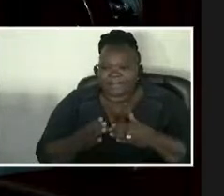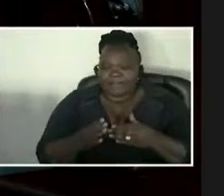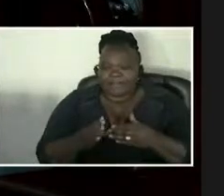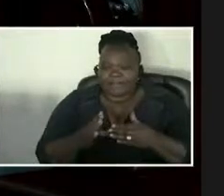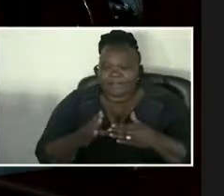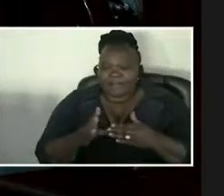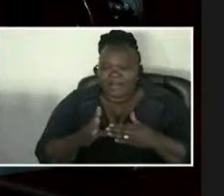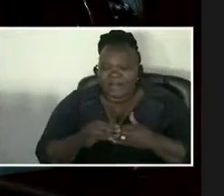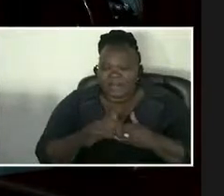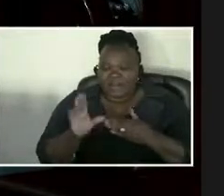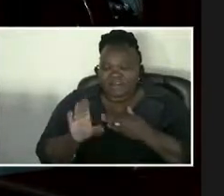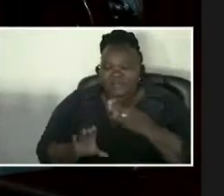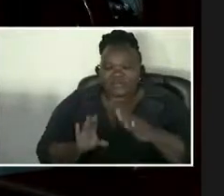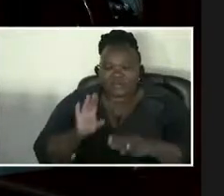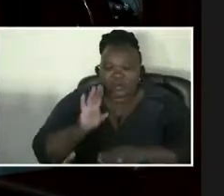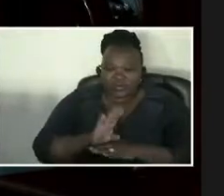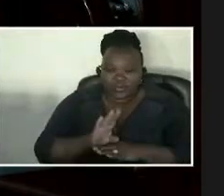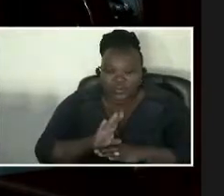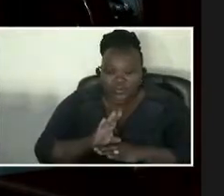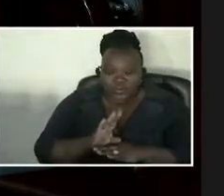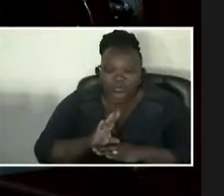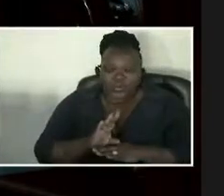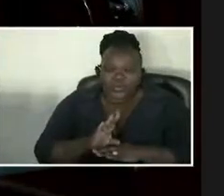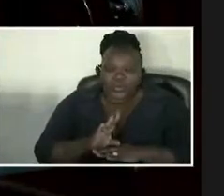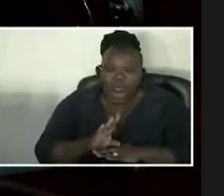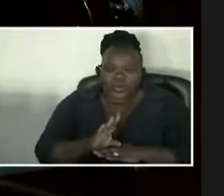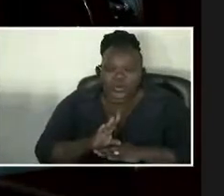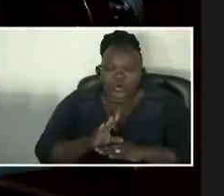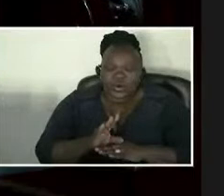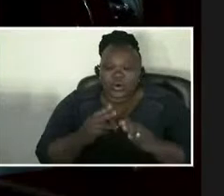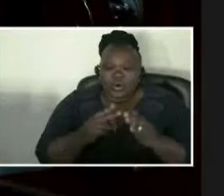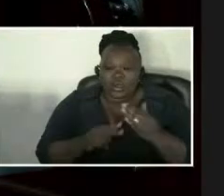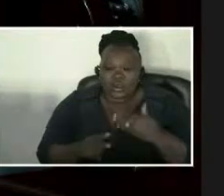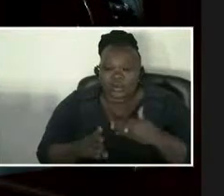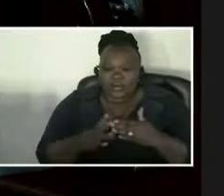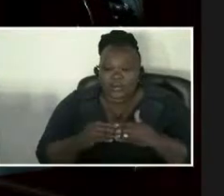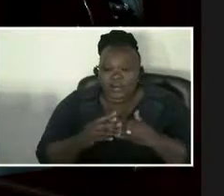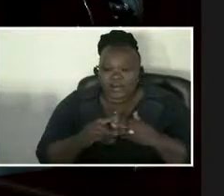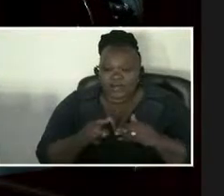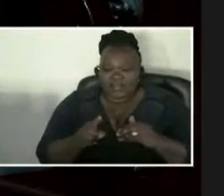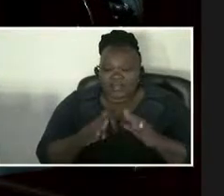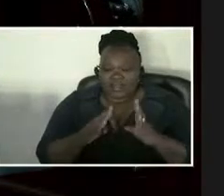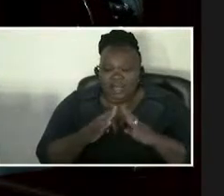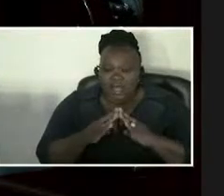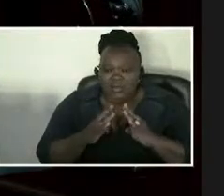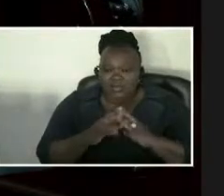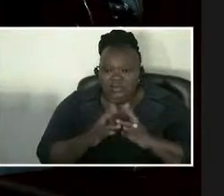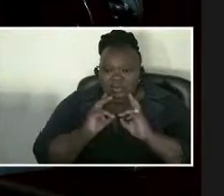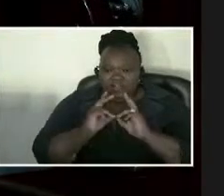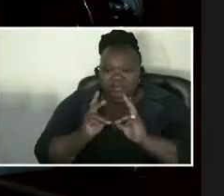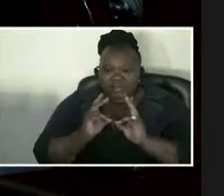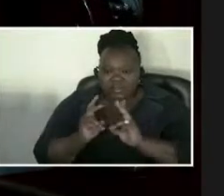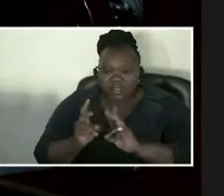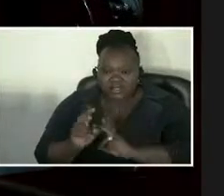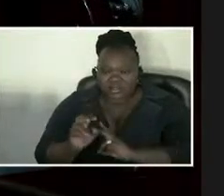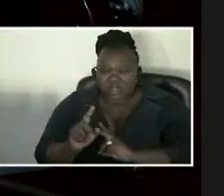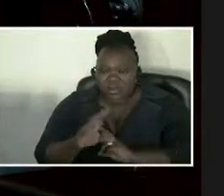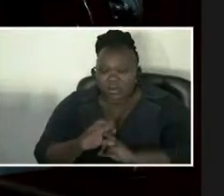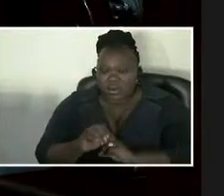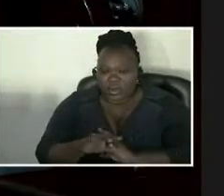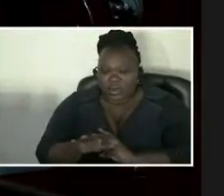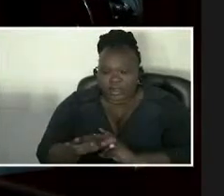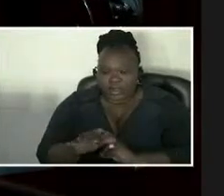council honorable members of this house distinguished guests honorable